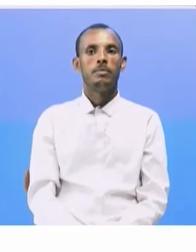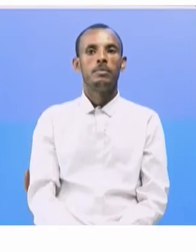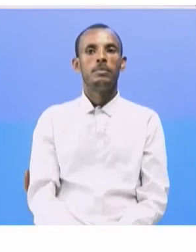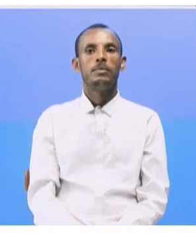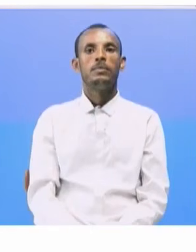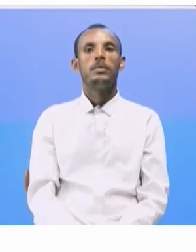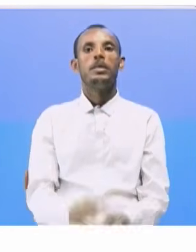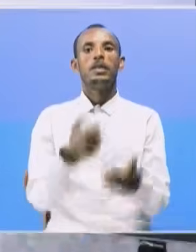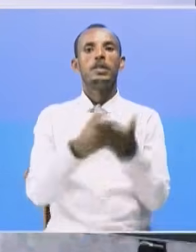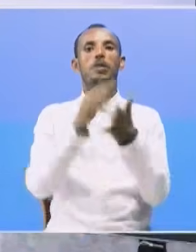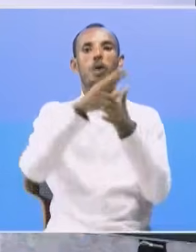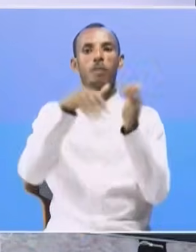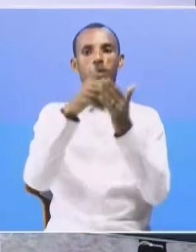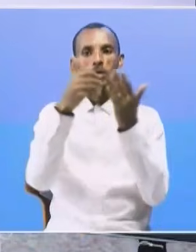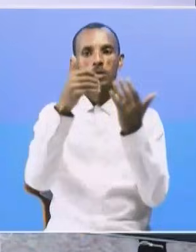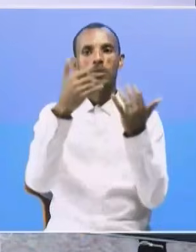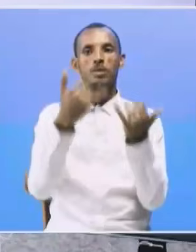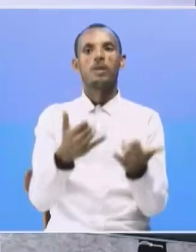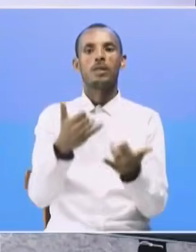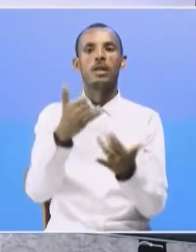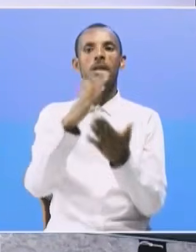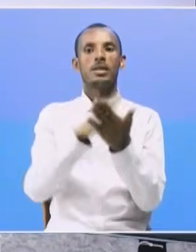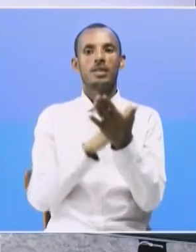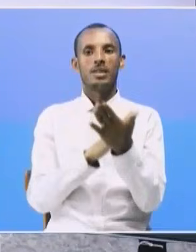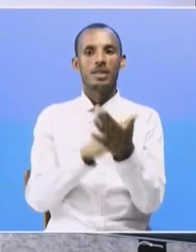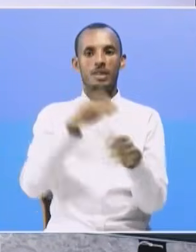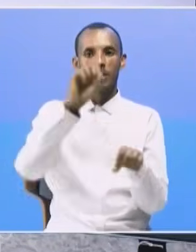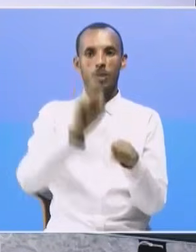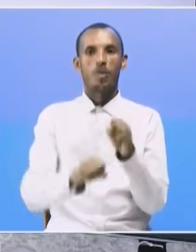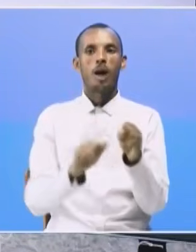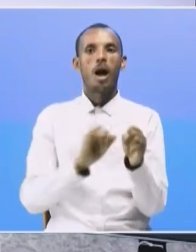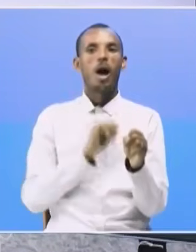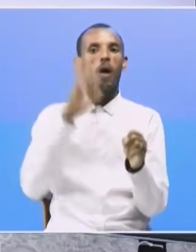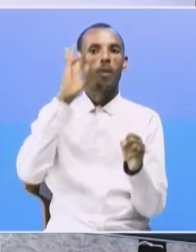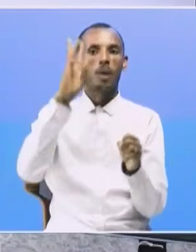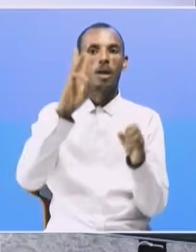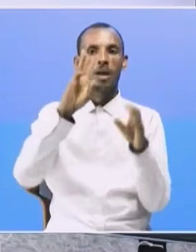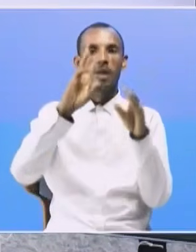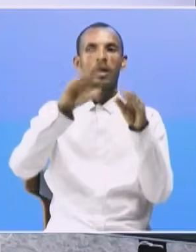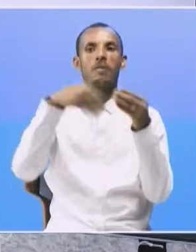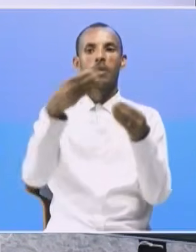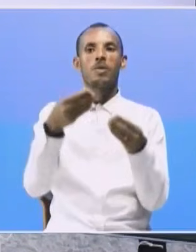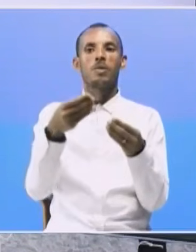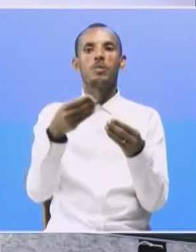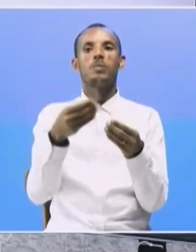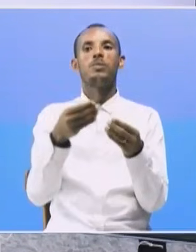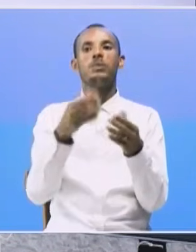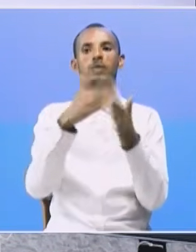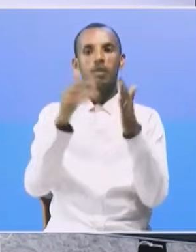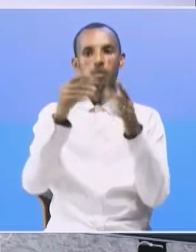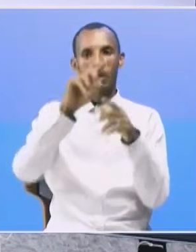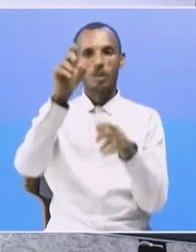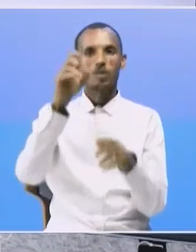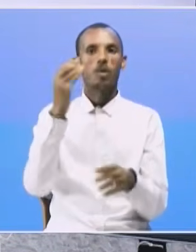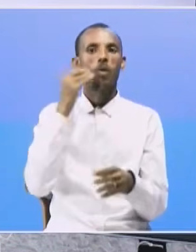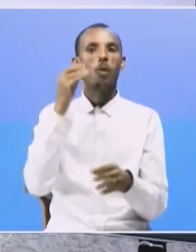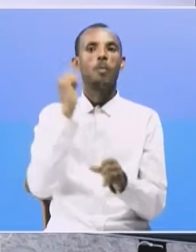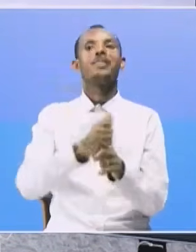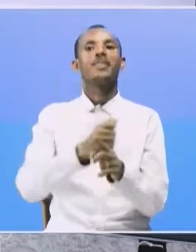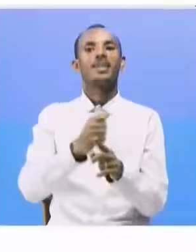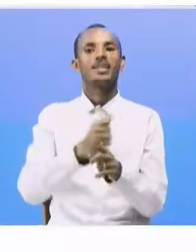That's it. This is all about today's lesson. So I'll give you some questions for you to try at home. Let me write the